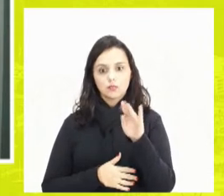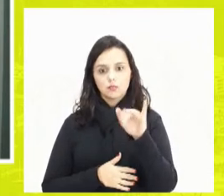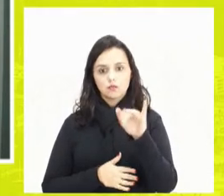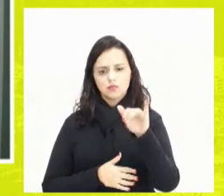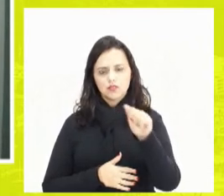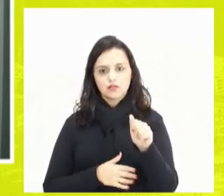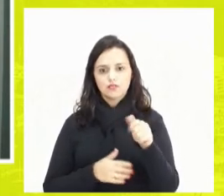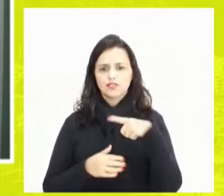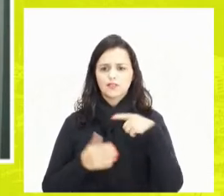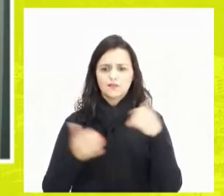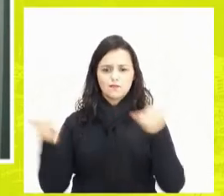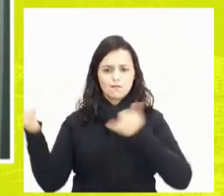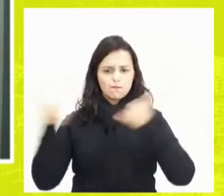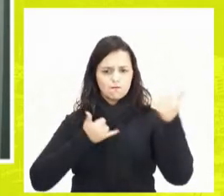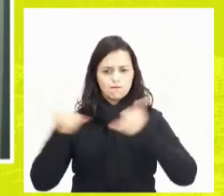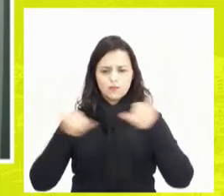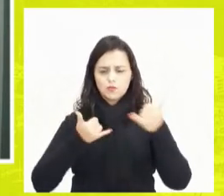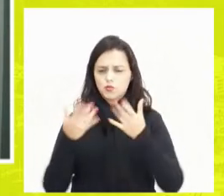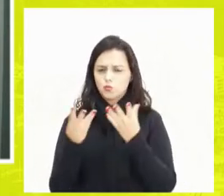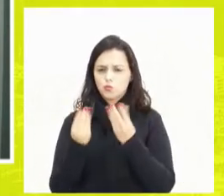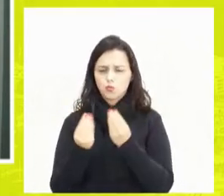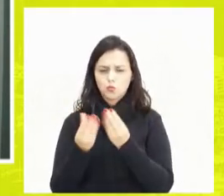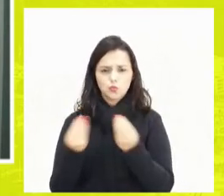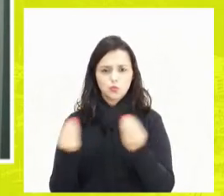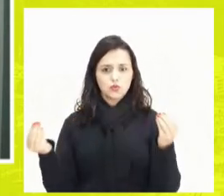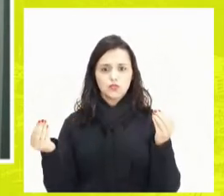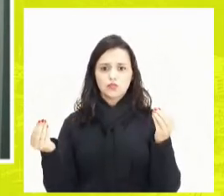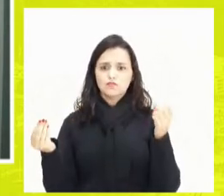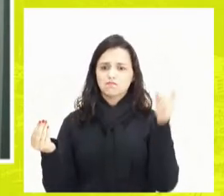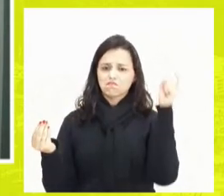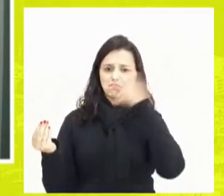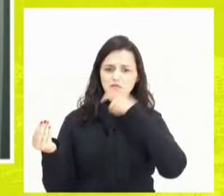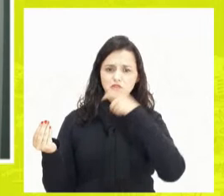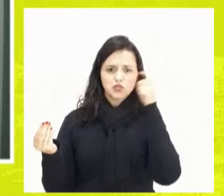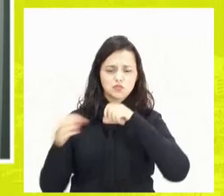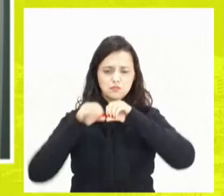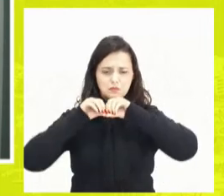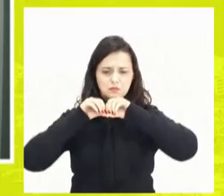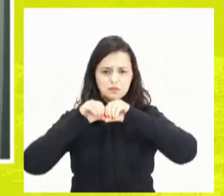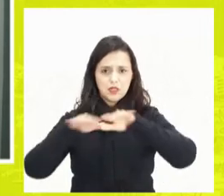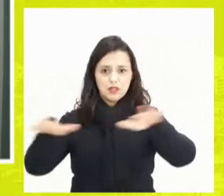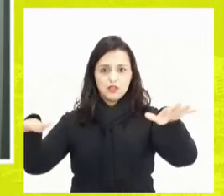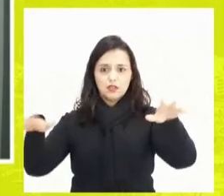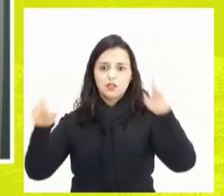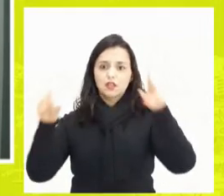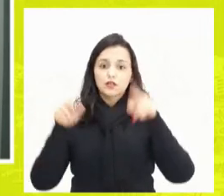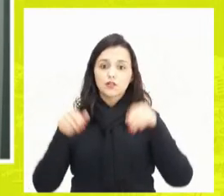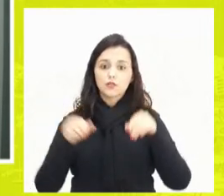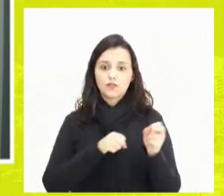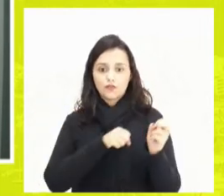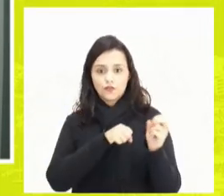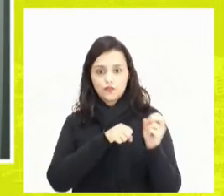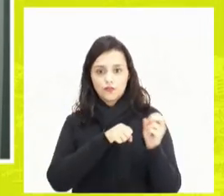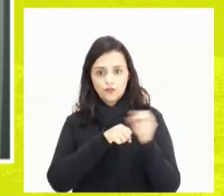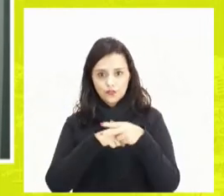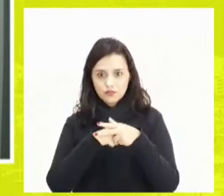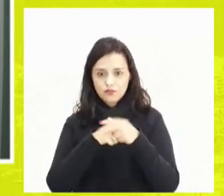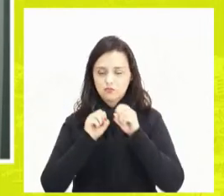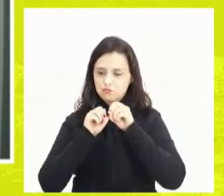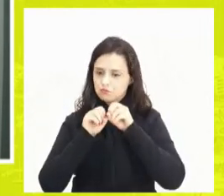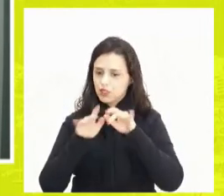this snowball of information that spread so fast as as well as a virus